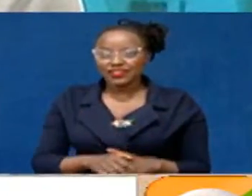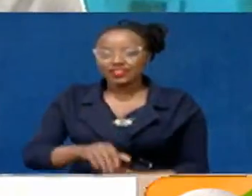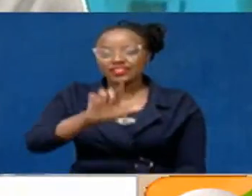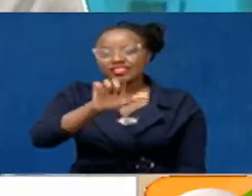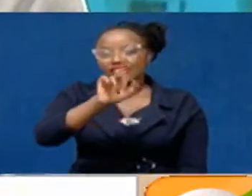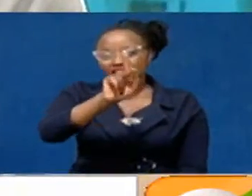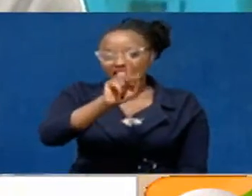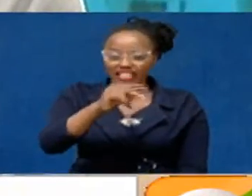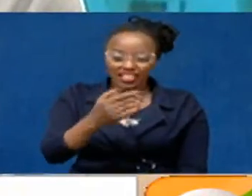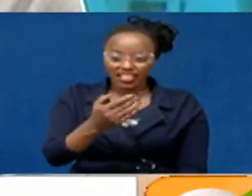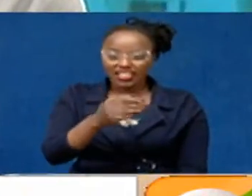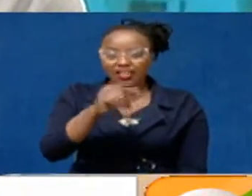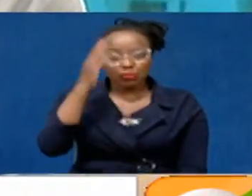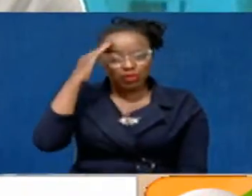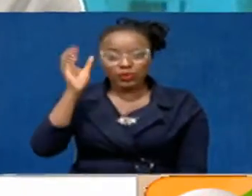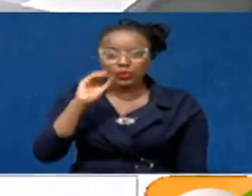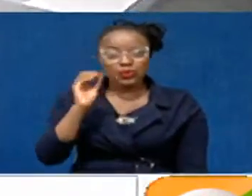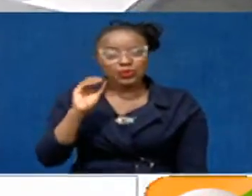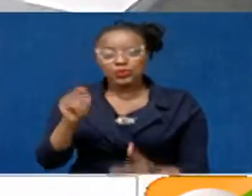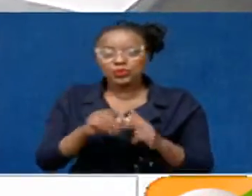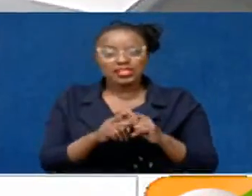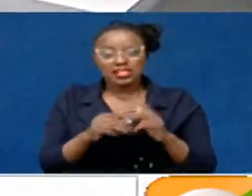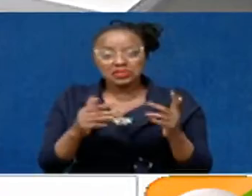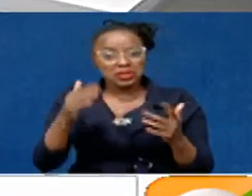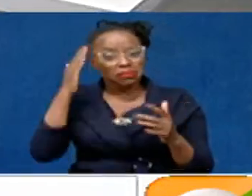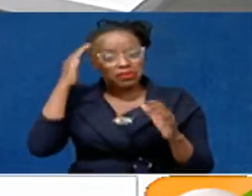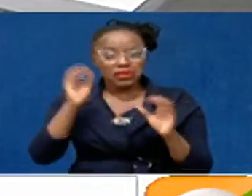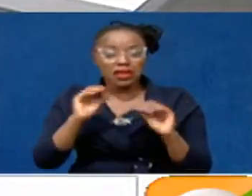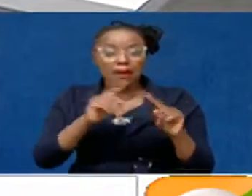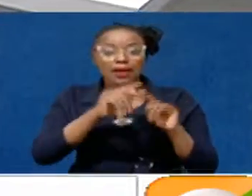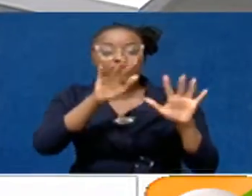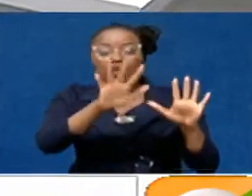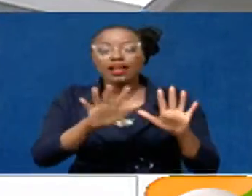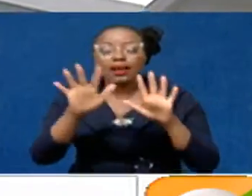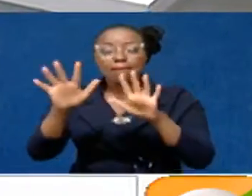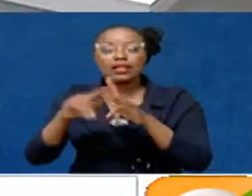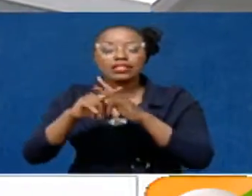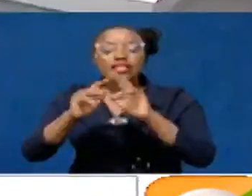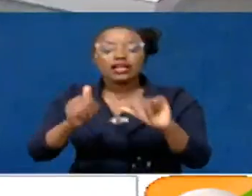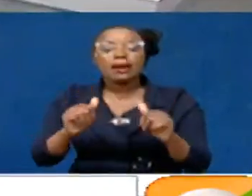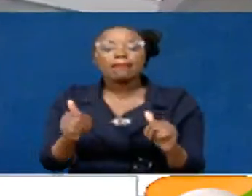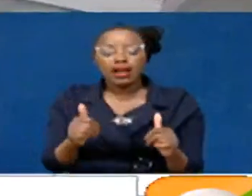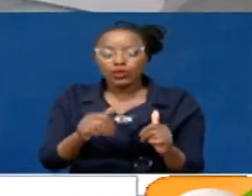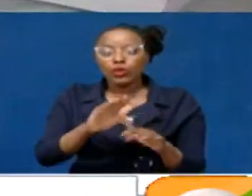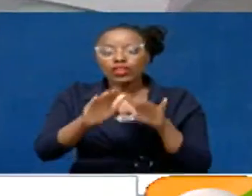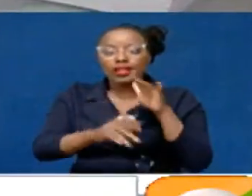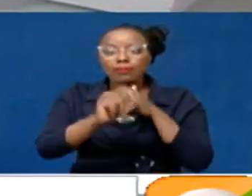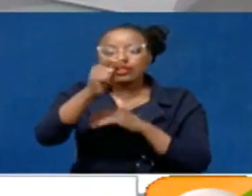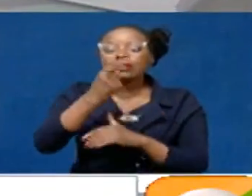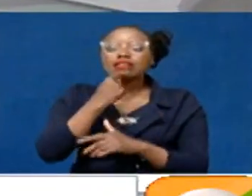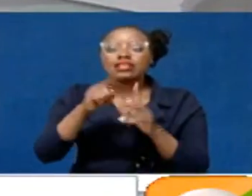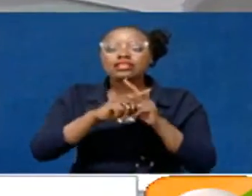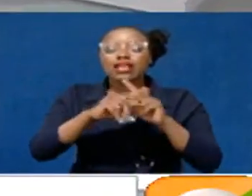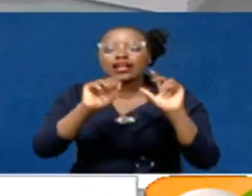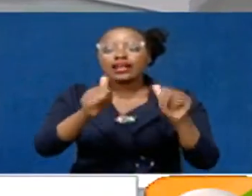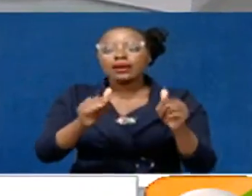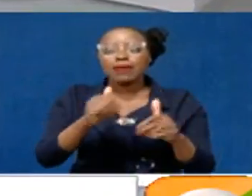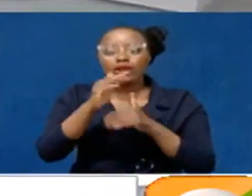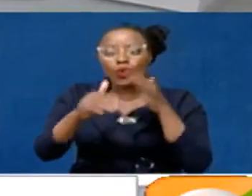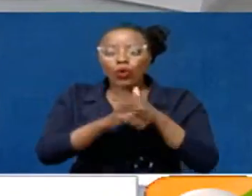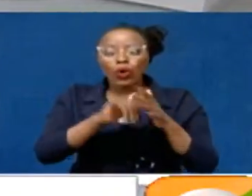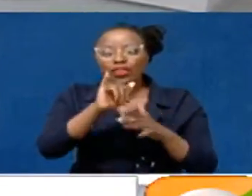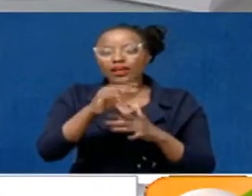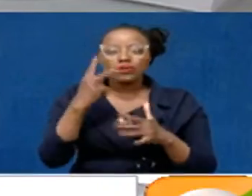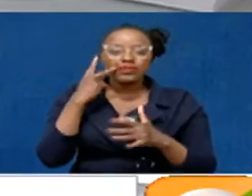Linus, no, I don't know where to start, but the campaign has not started. At least the DP says he hasn't. All that we have been